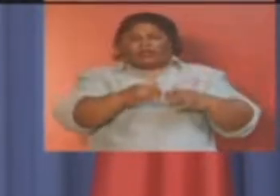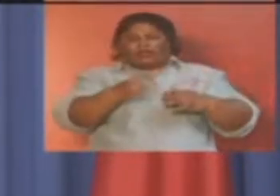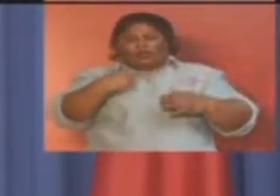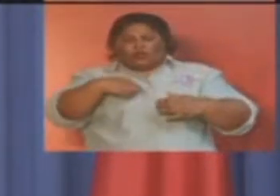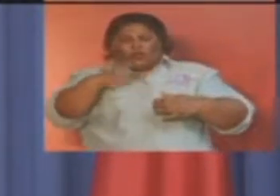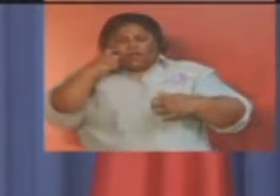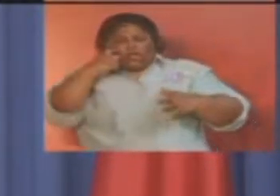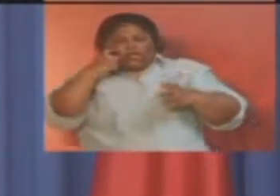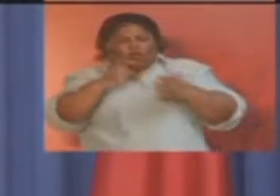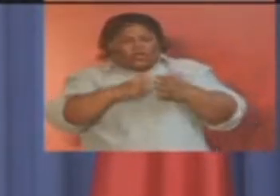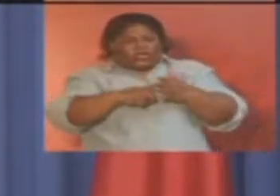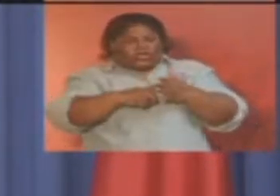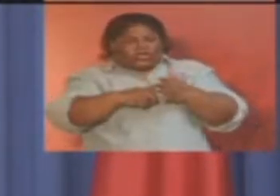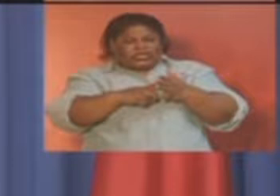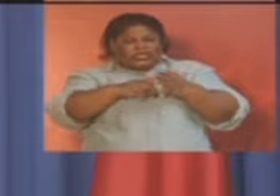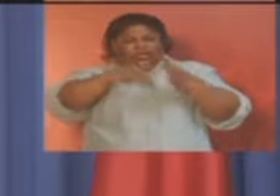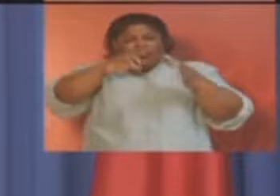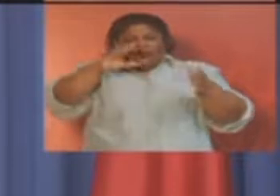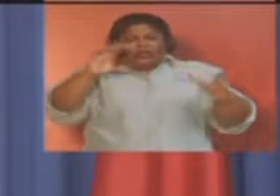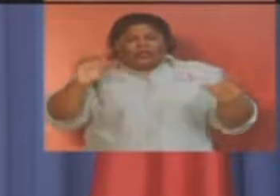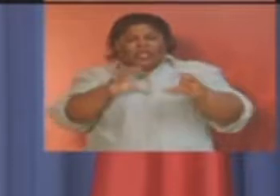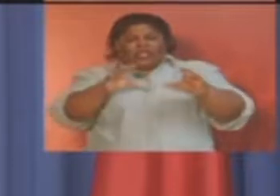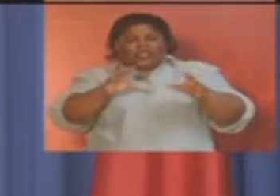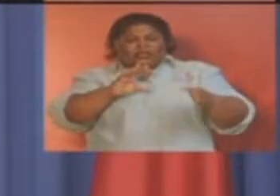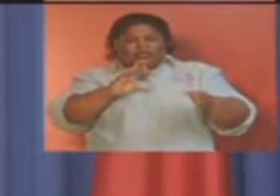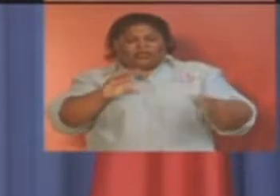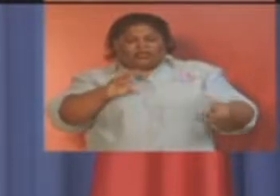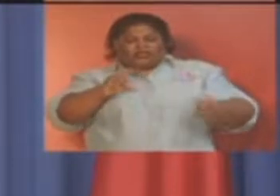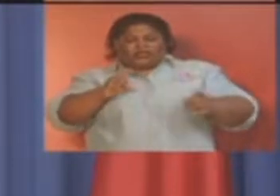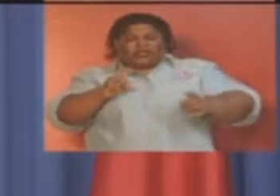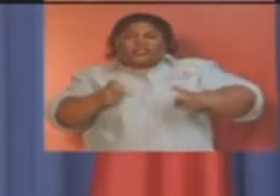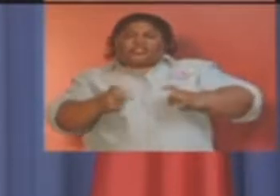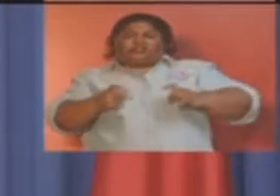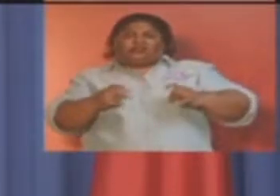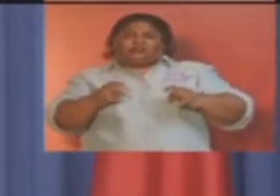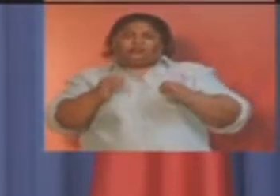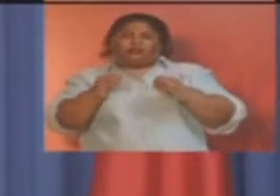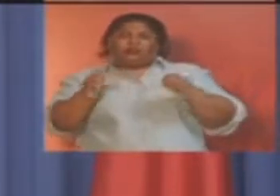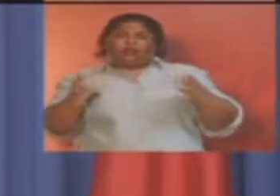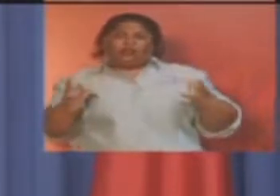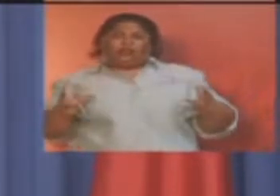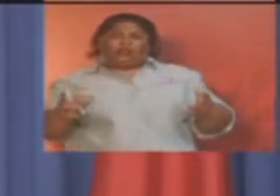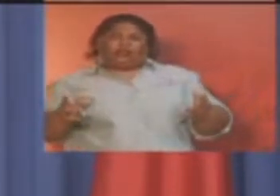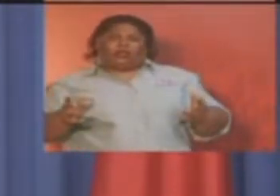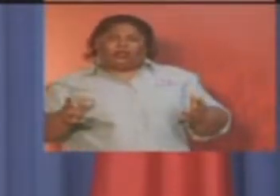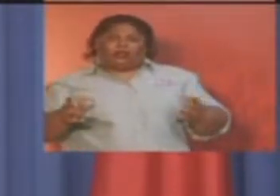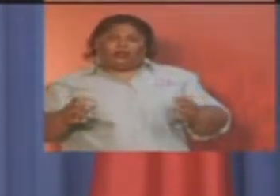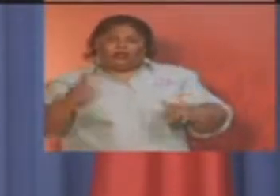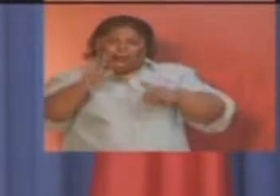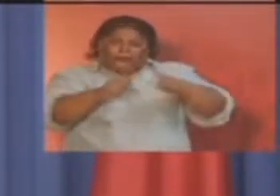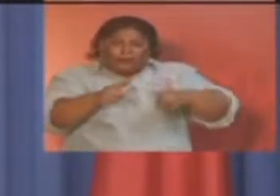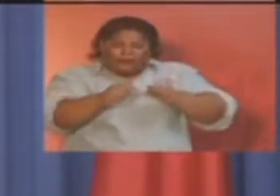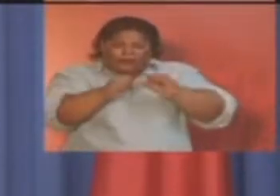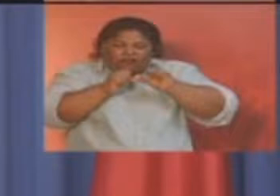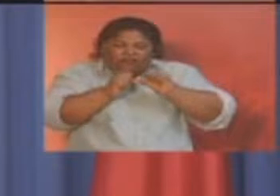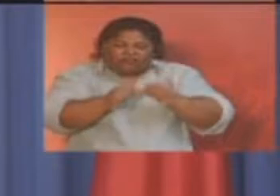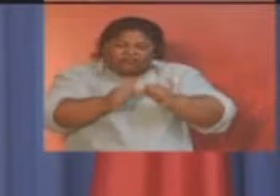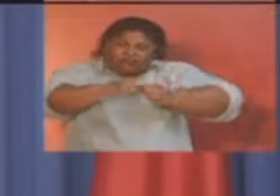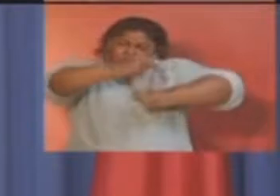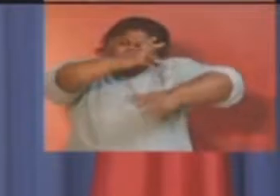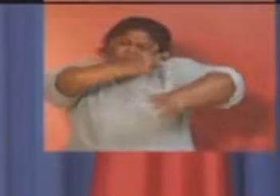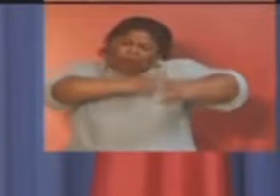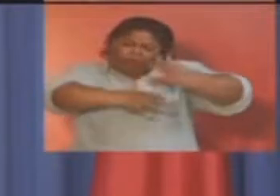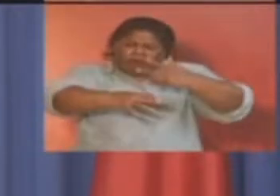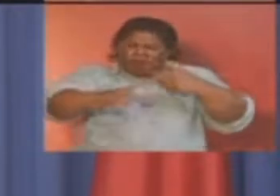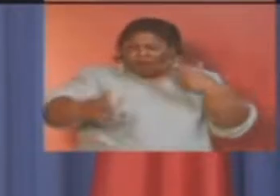obviously it has not resulted in the change in behavior that we expected to see. There's continuous congregation. The mask, if